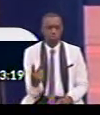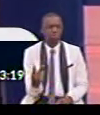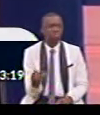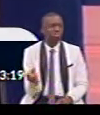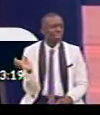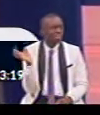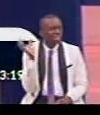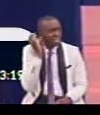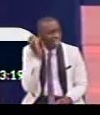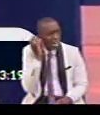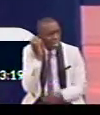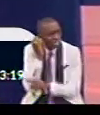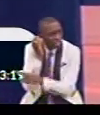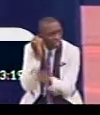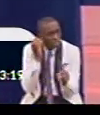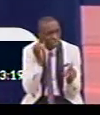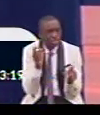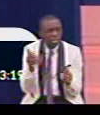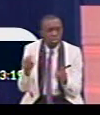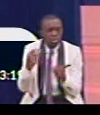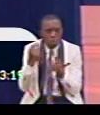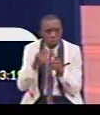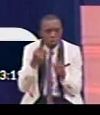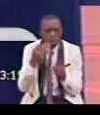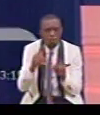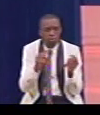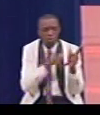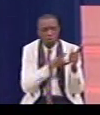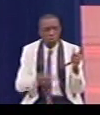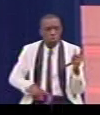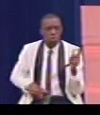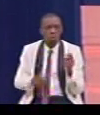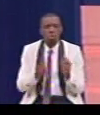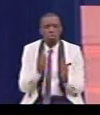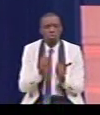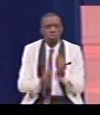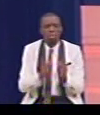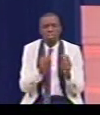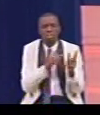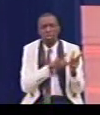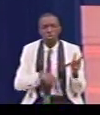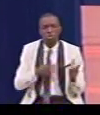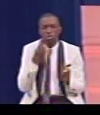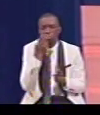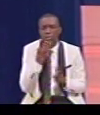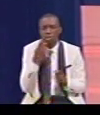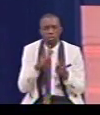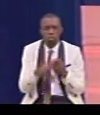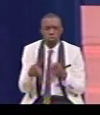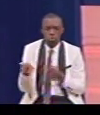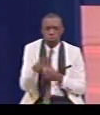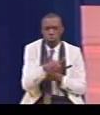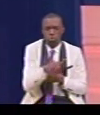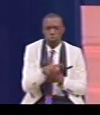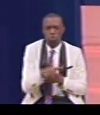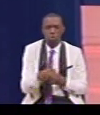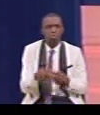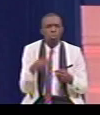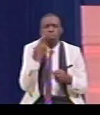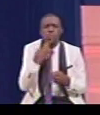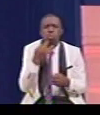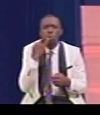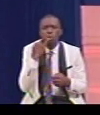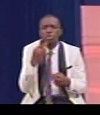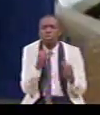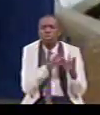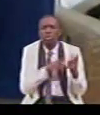2. Hear ye the word which the Lord speaketh unto you. Who is the Lord talking to tonight? I said, who is the